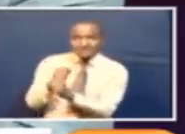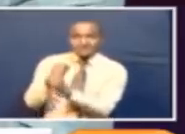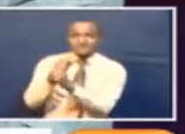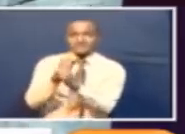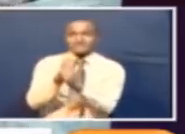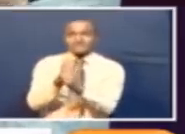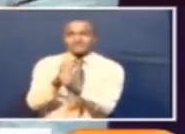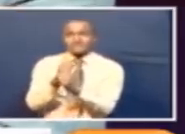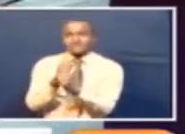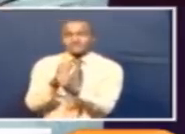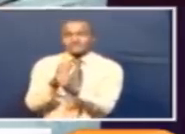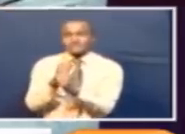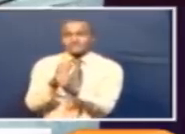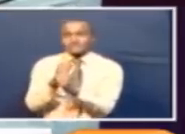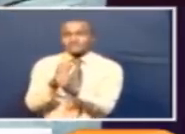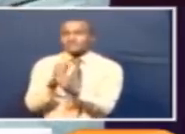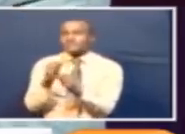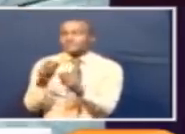Of course, yes.